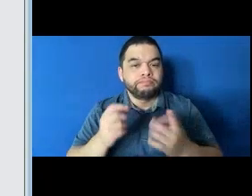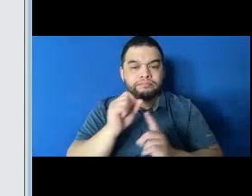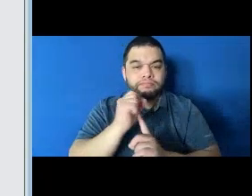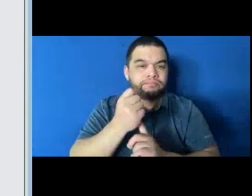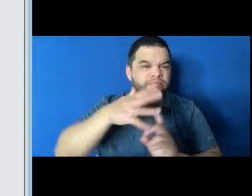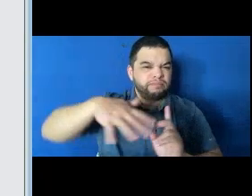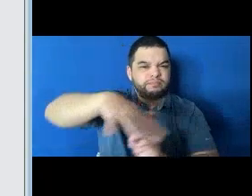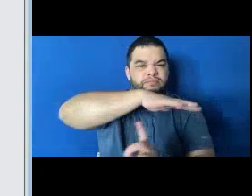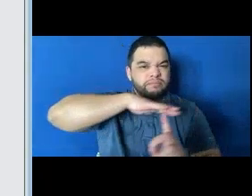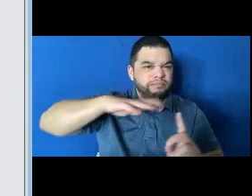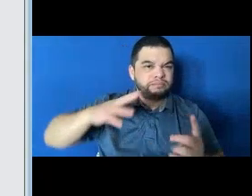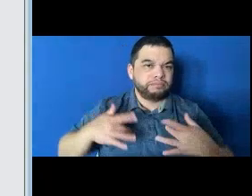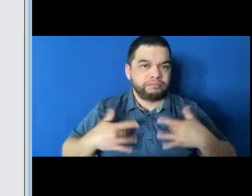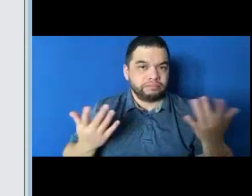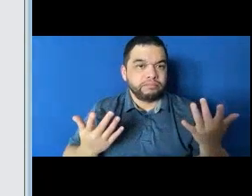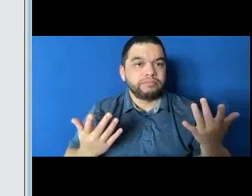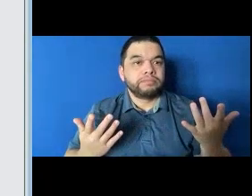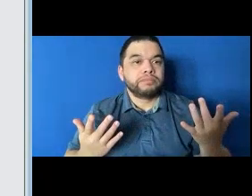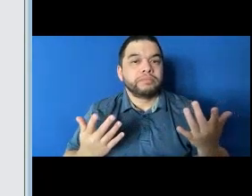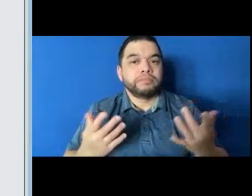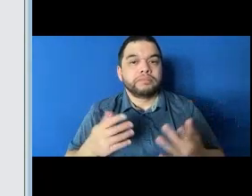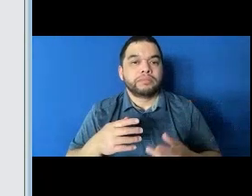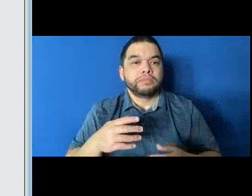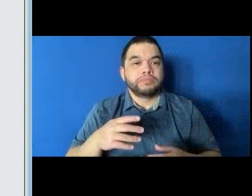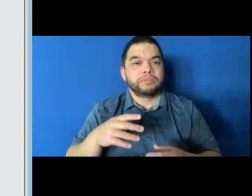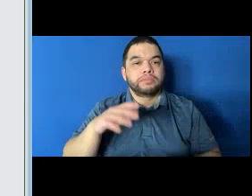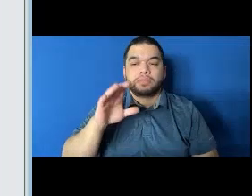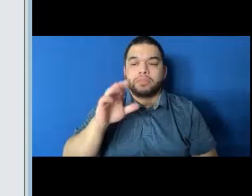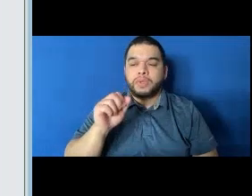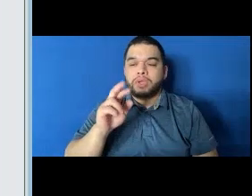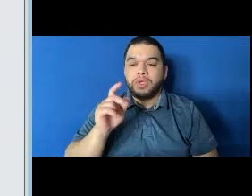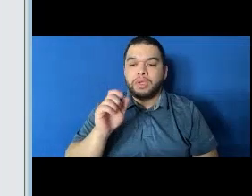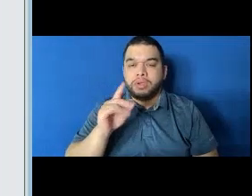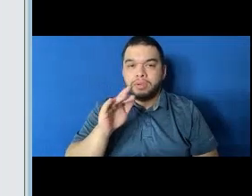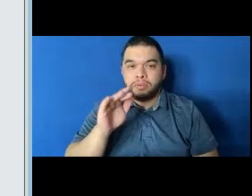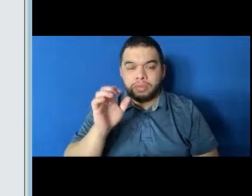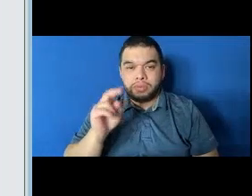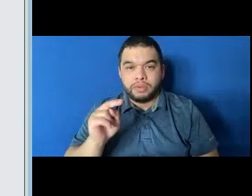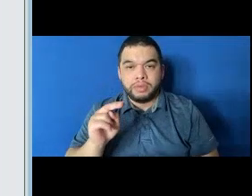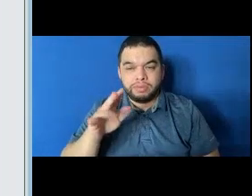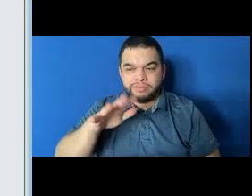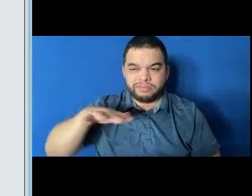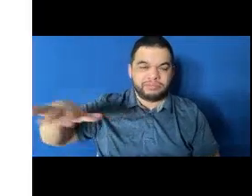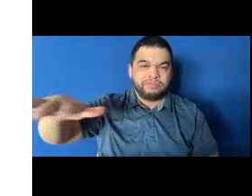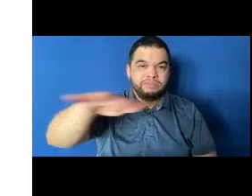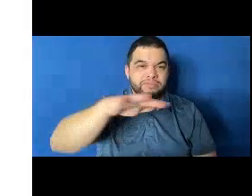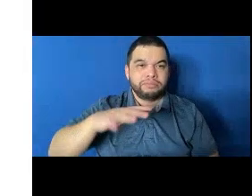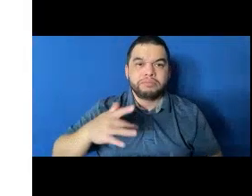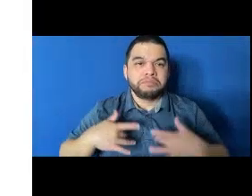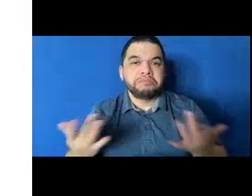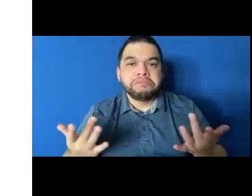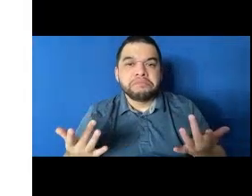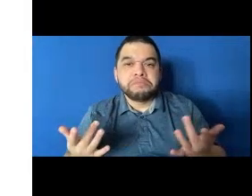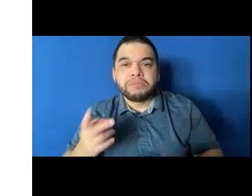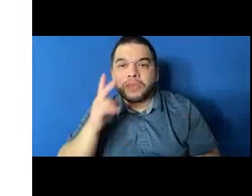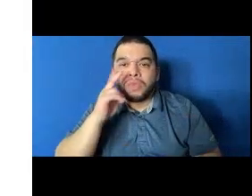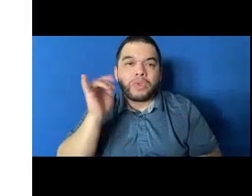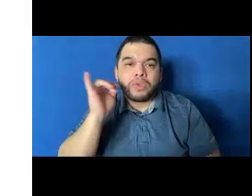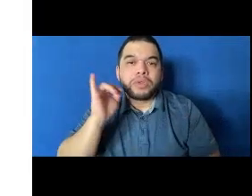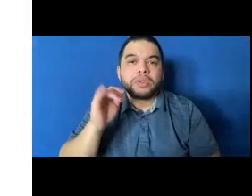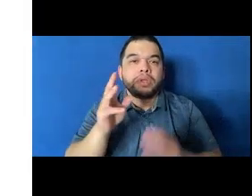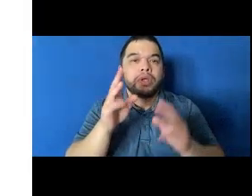it's a quick way of saying what the local Caribbean meteorological conditions are, and we see the